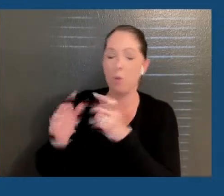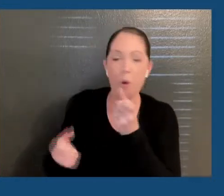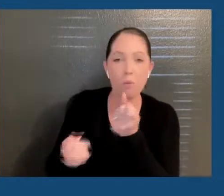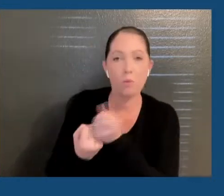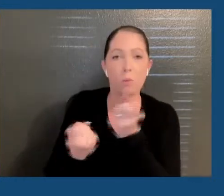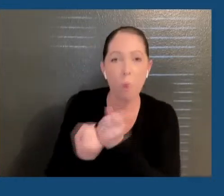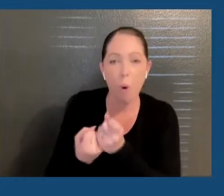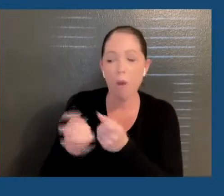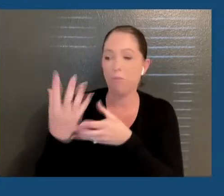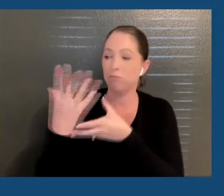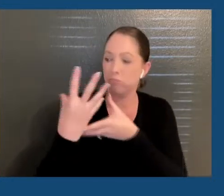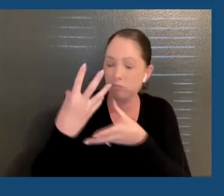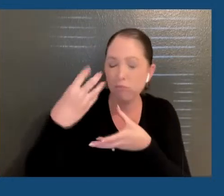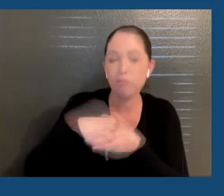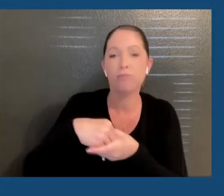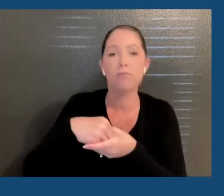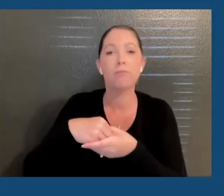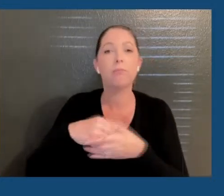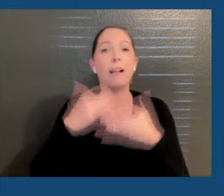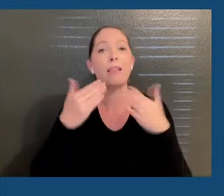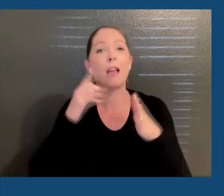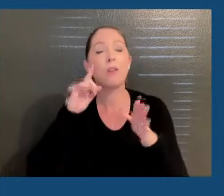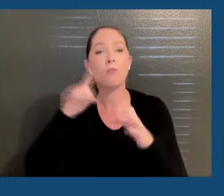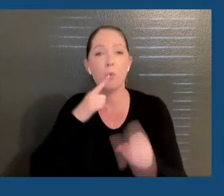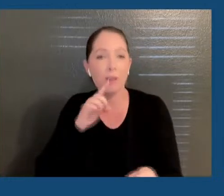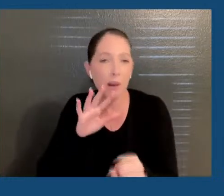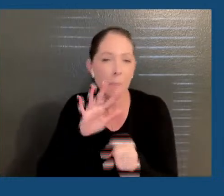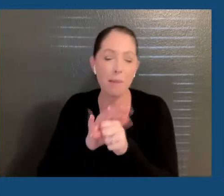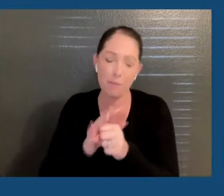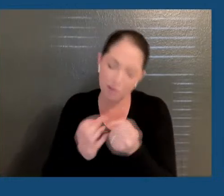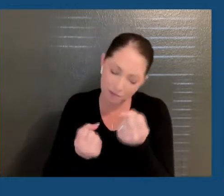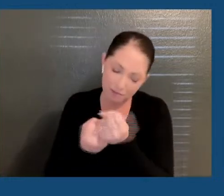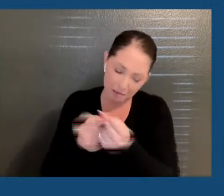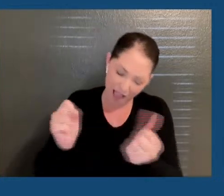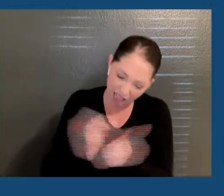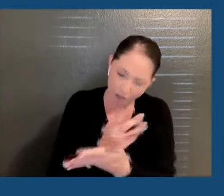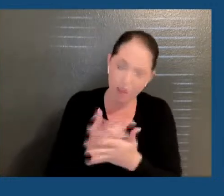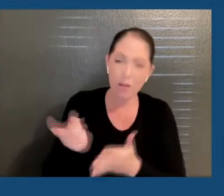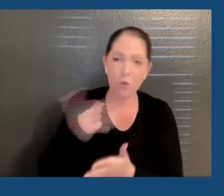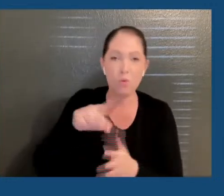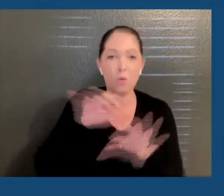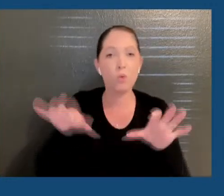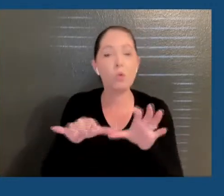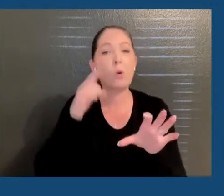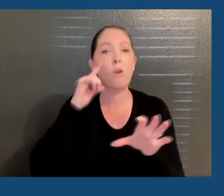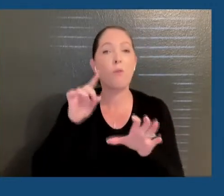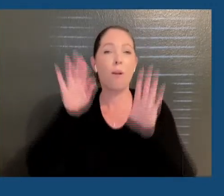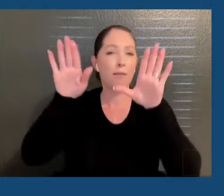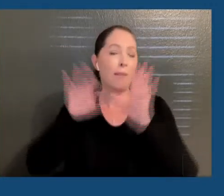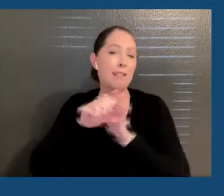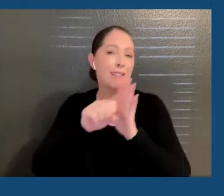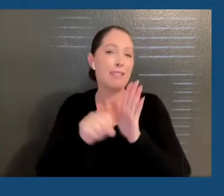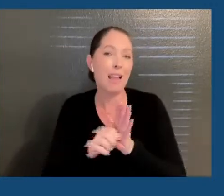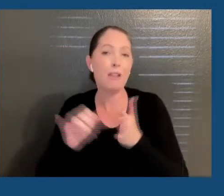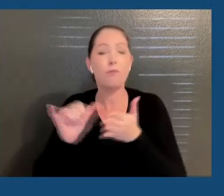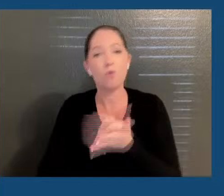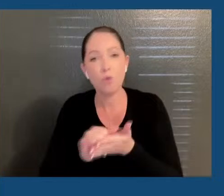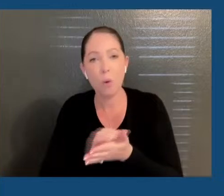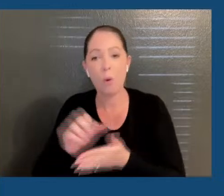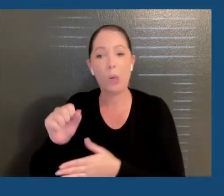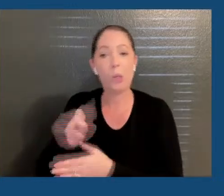for your support. I want to thank you for your commitment and for everything that you do for the great state of New York, for SUNY, and for